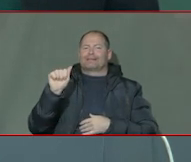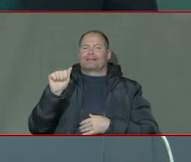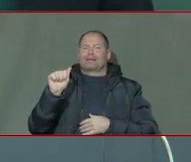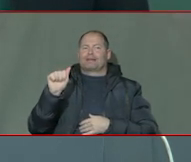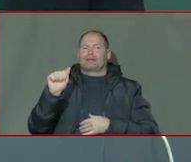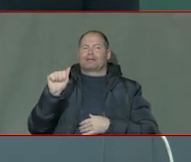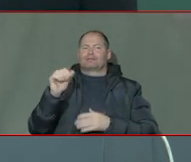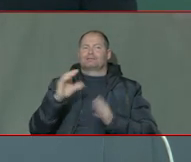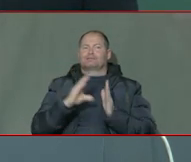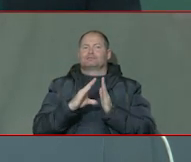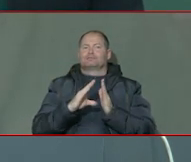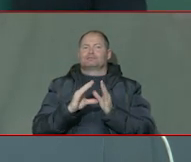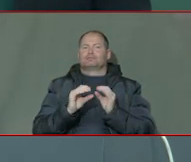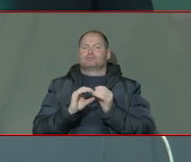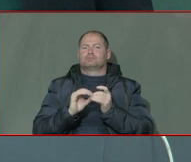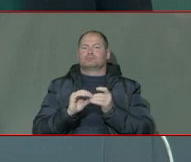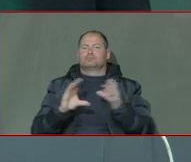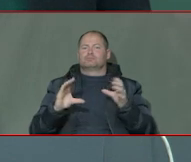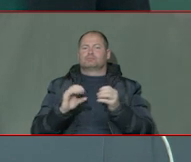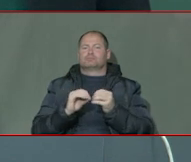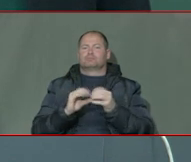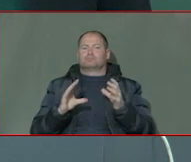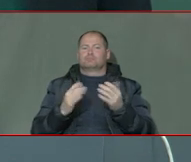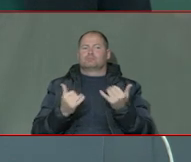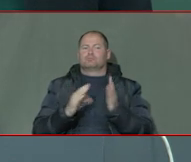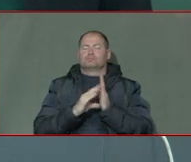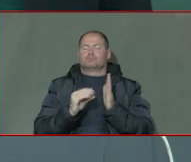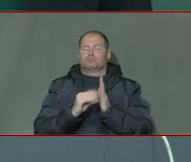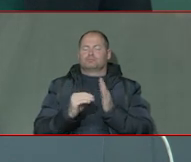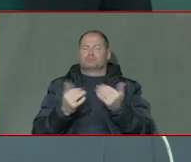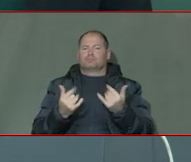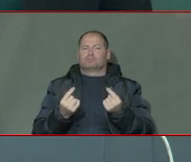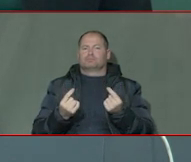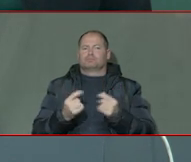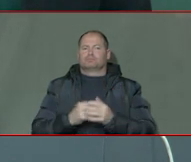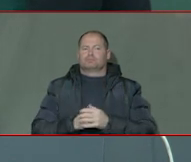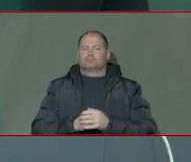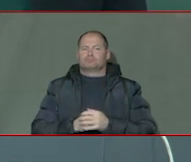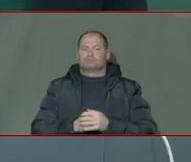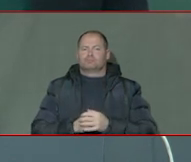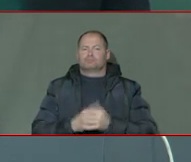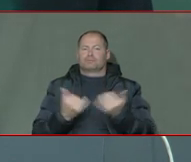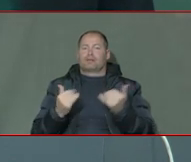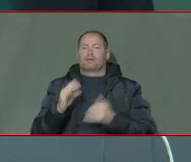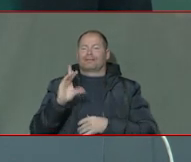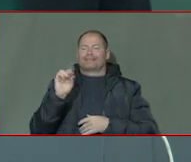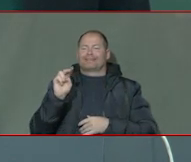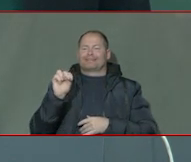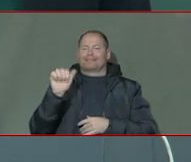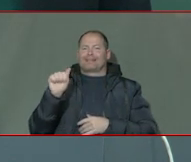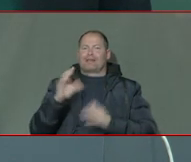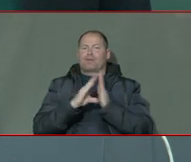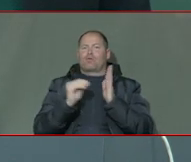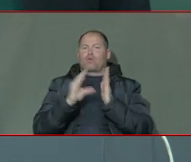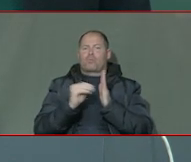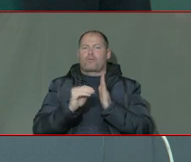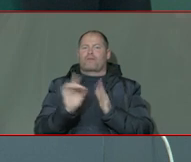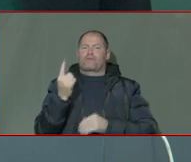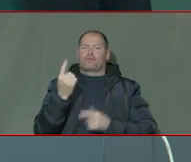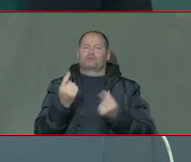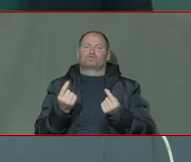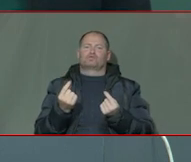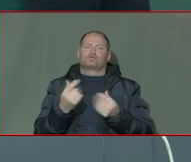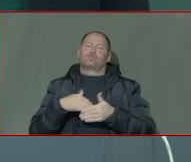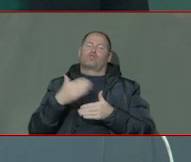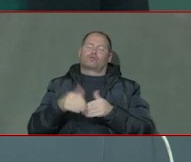for that. DNA replication first before protein synthesis. So what we must know regarding DNA